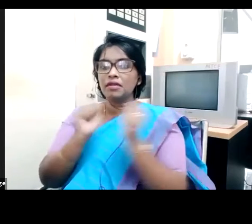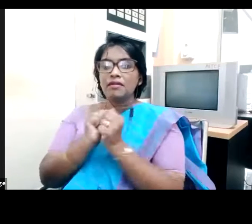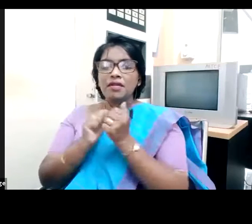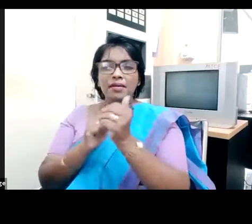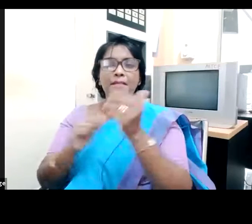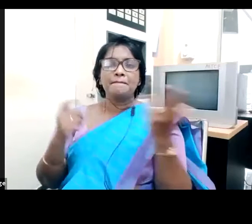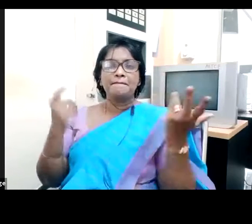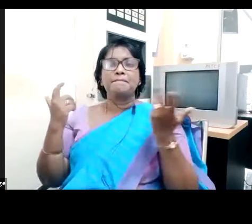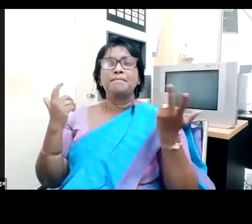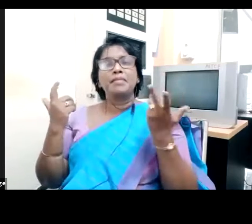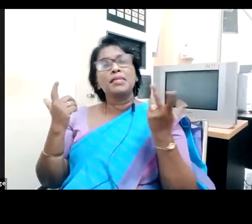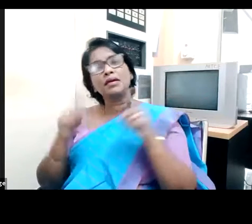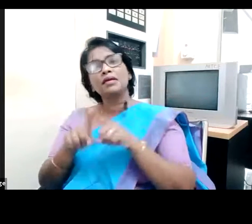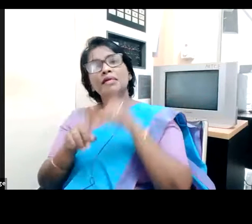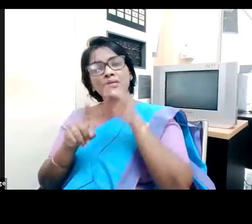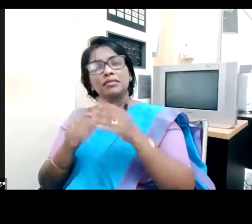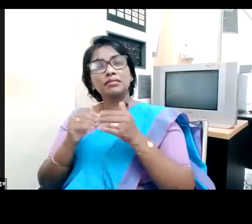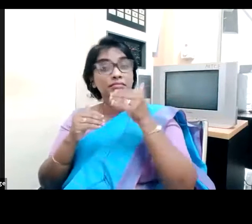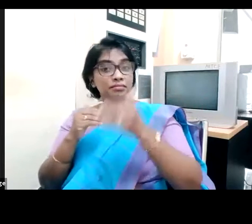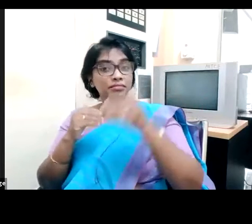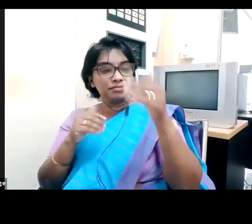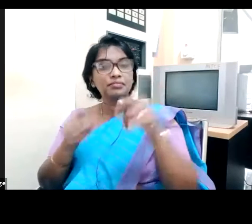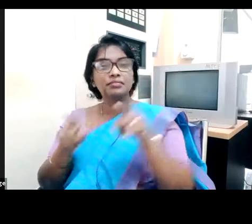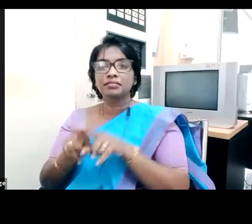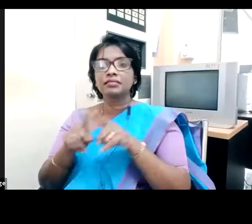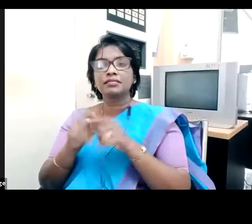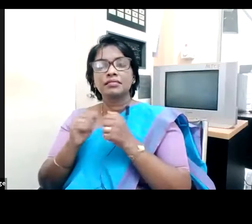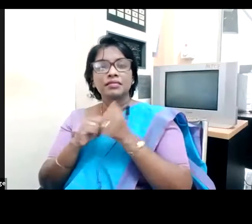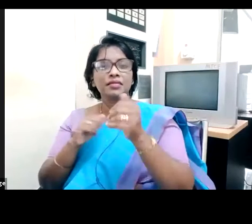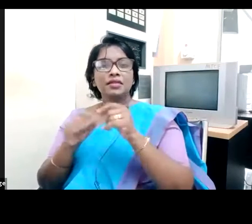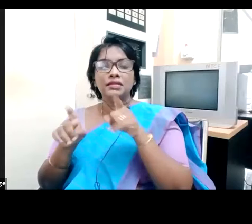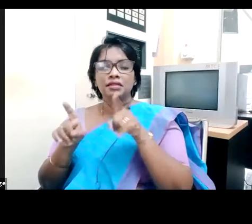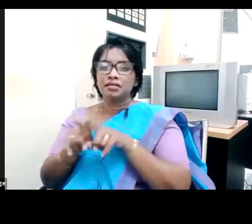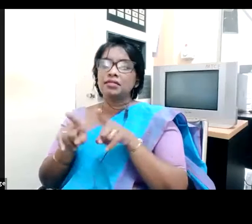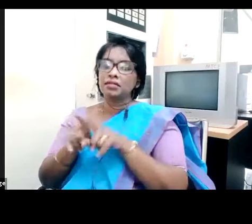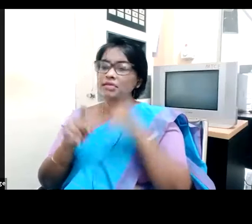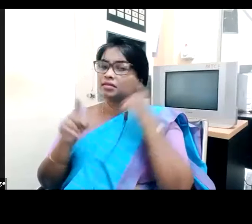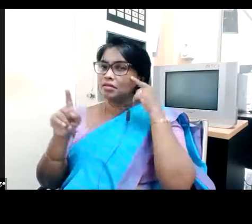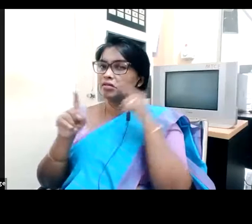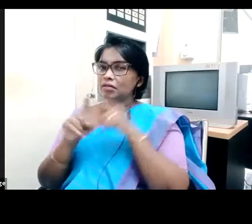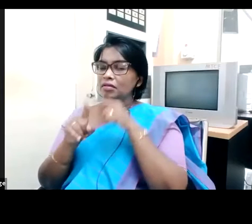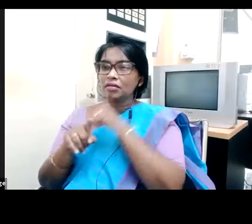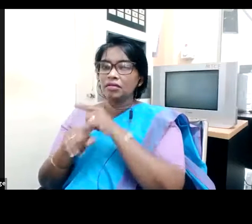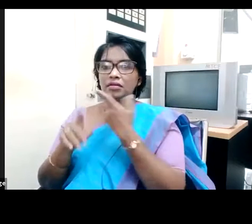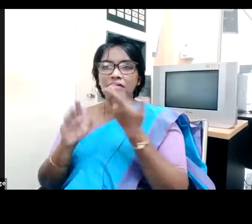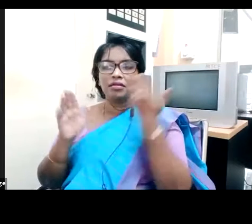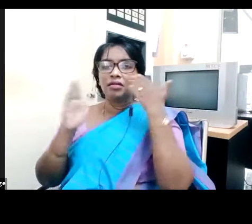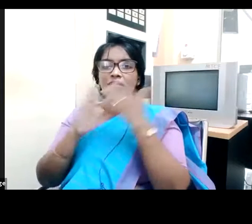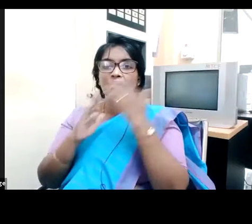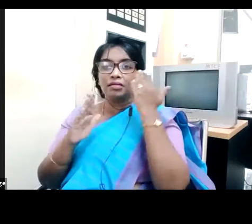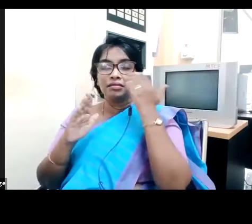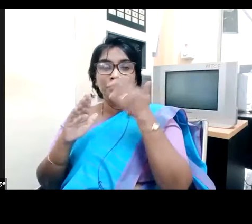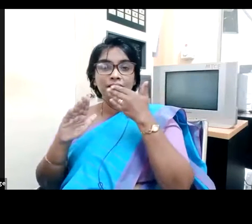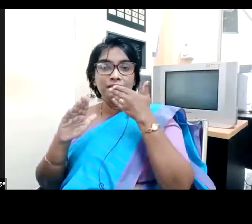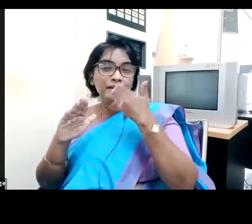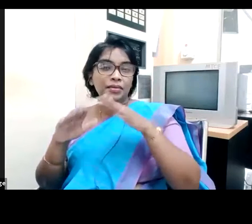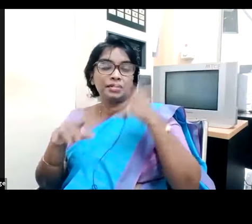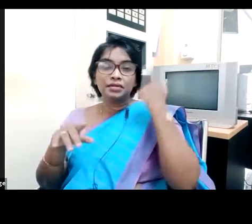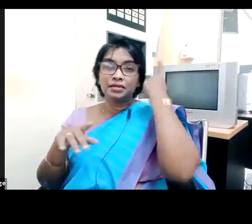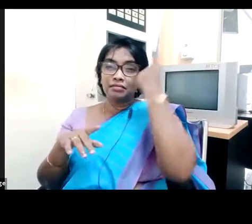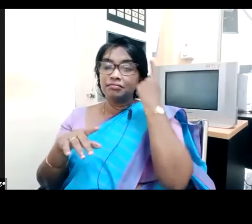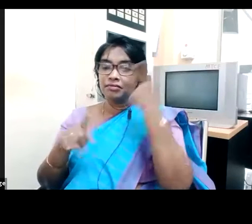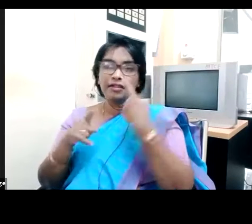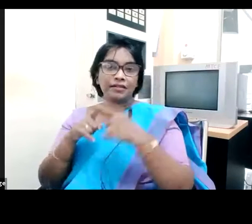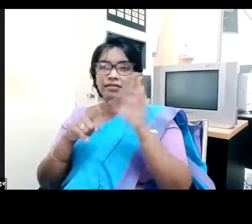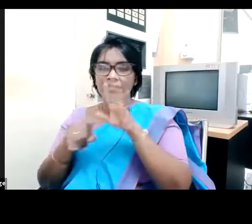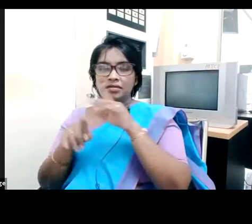will be what you can do. Skills will have to address not only knowledge, I think Supun touched upon it, but